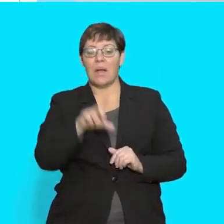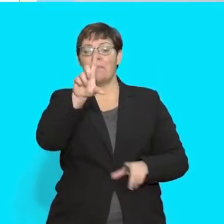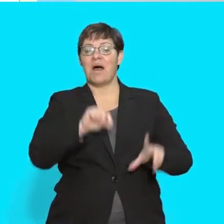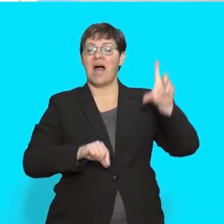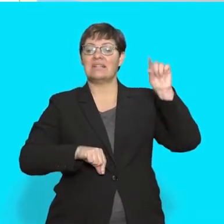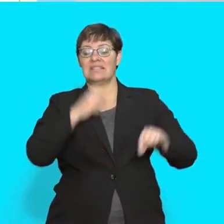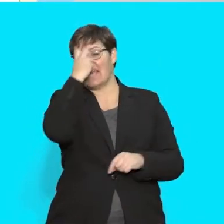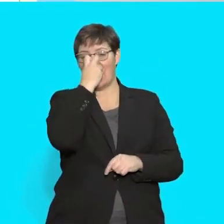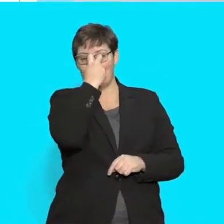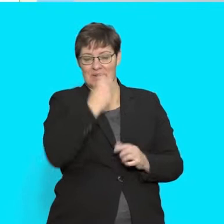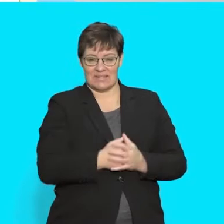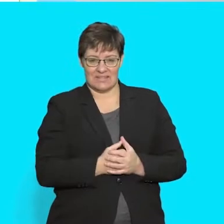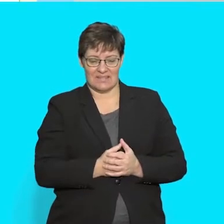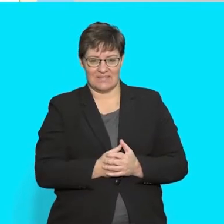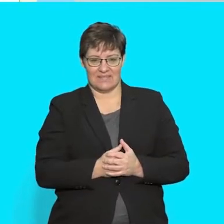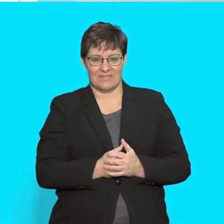Party clowns.